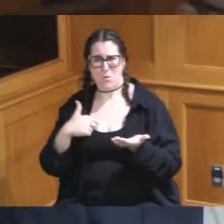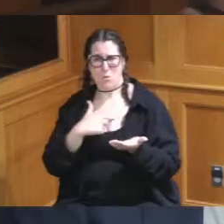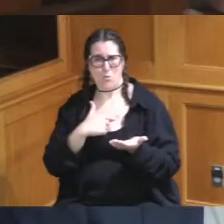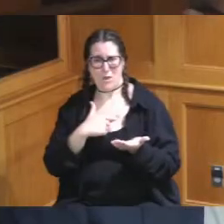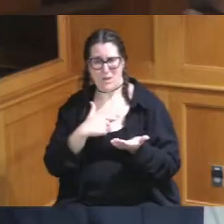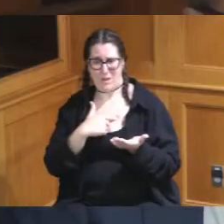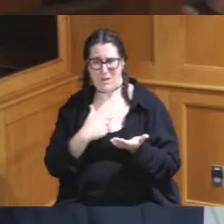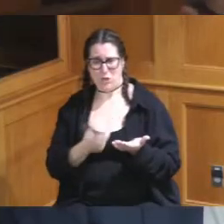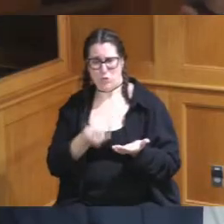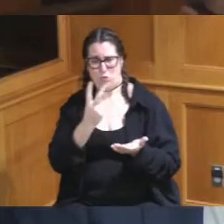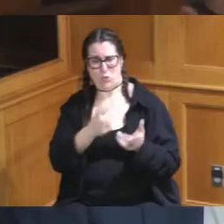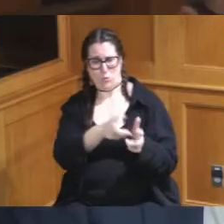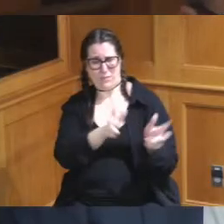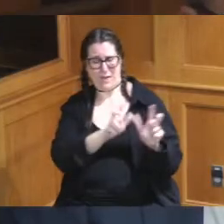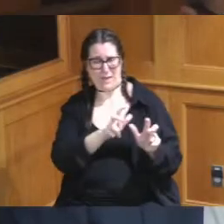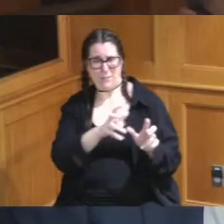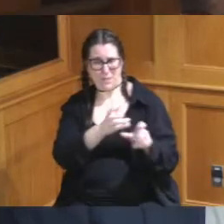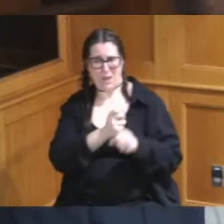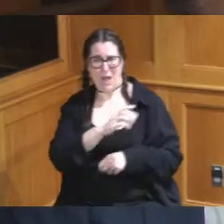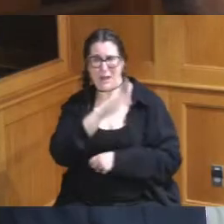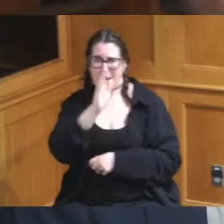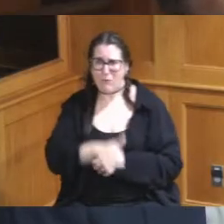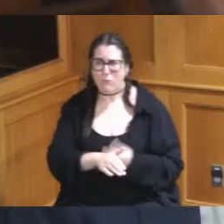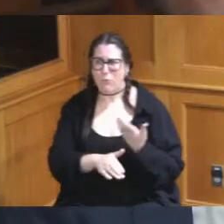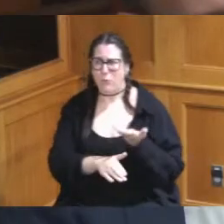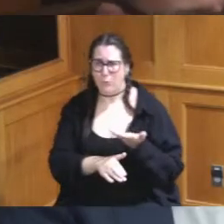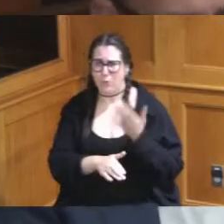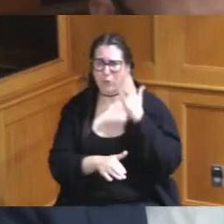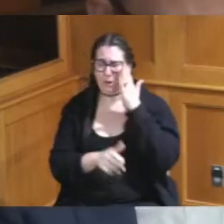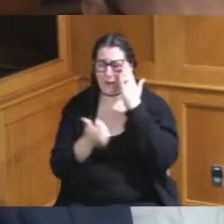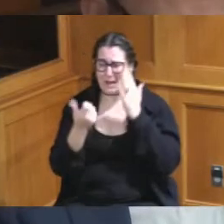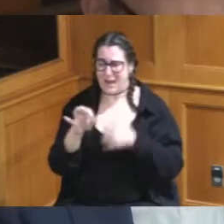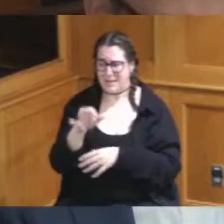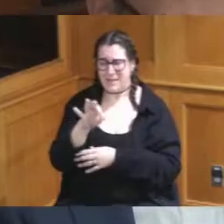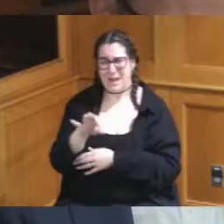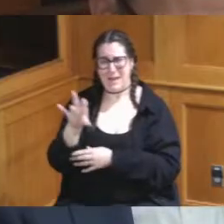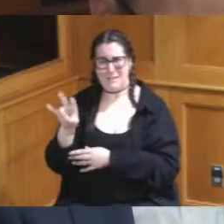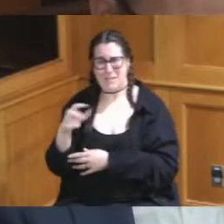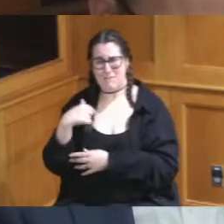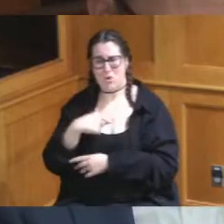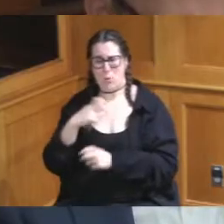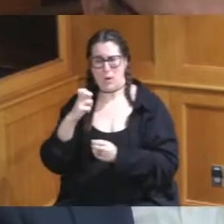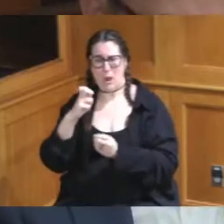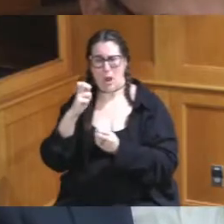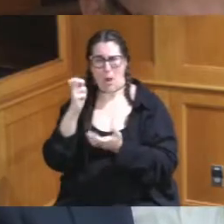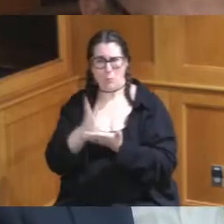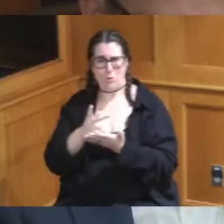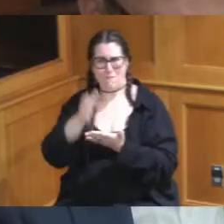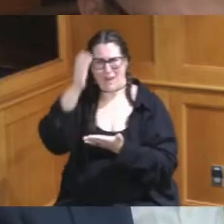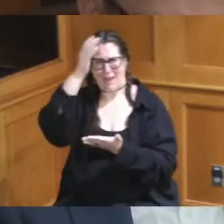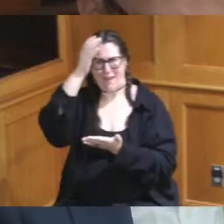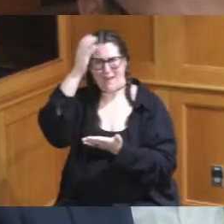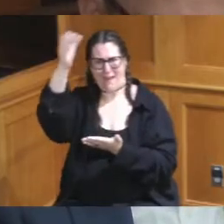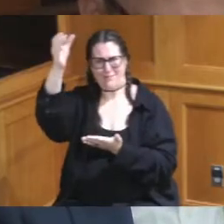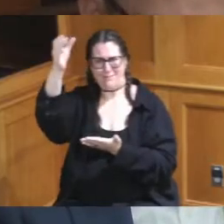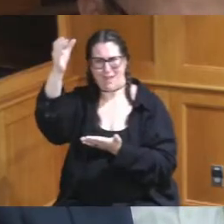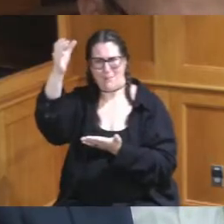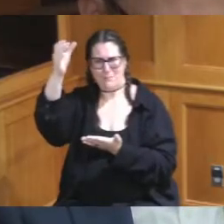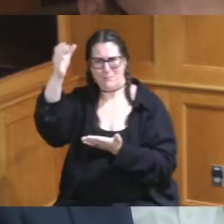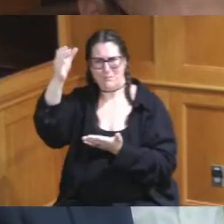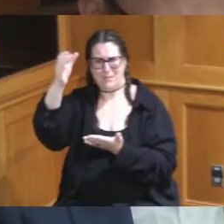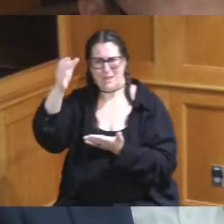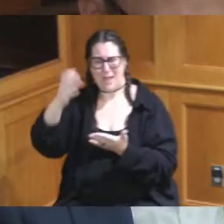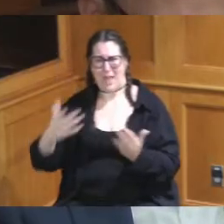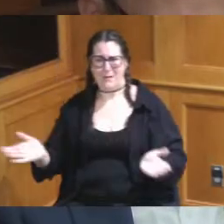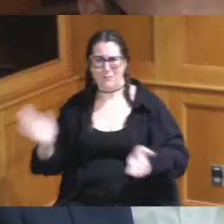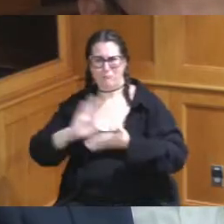stadiums. In 1997, we approved a concept and slapped